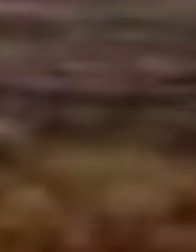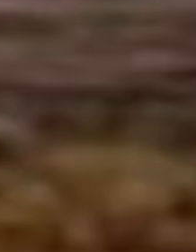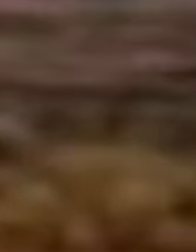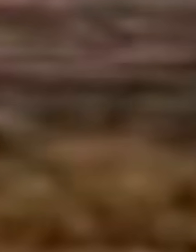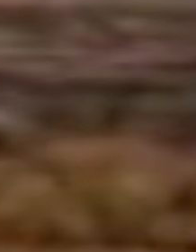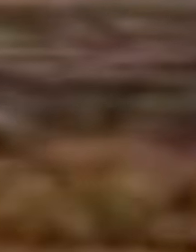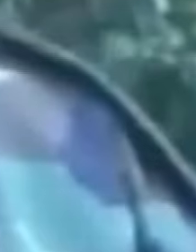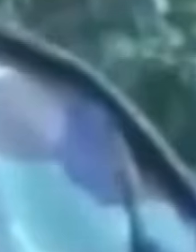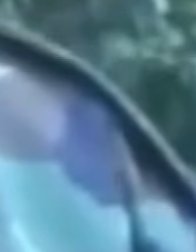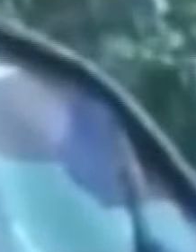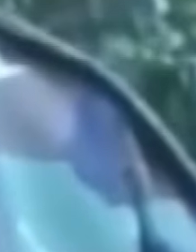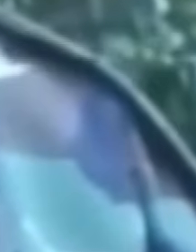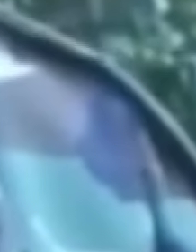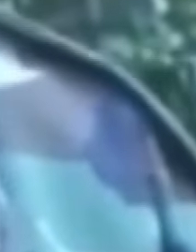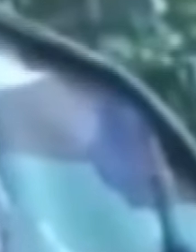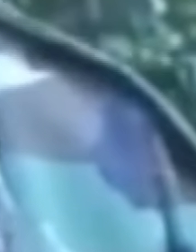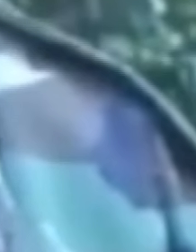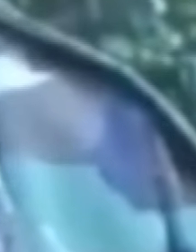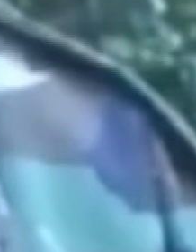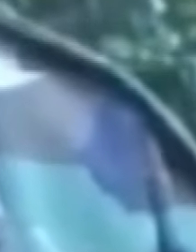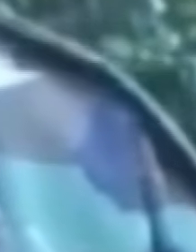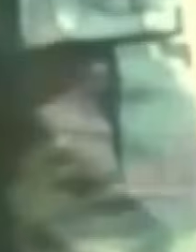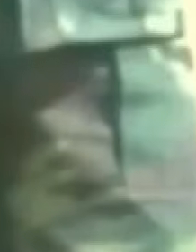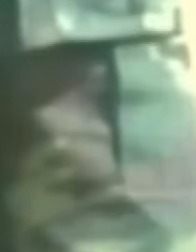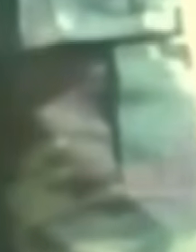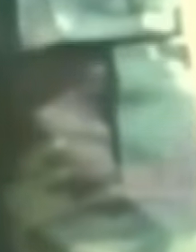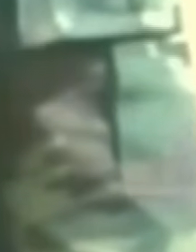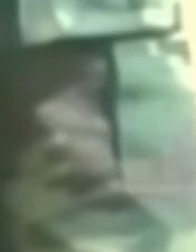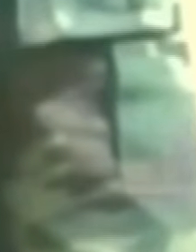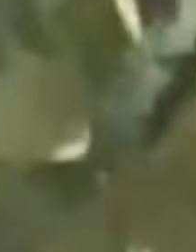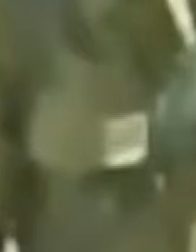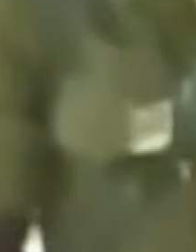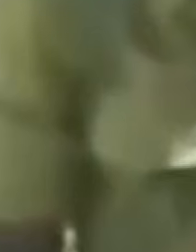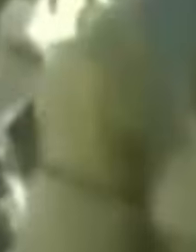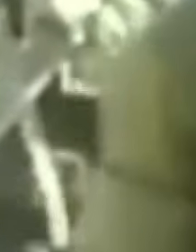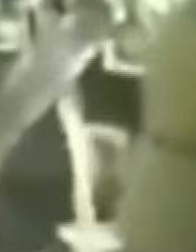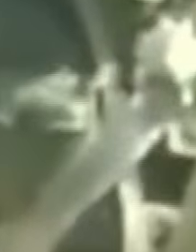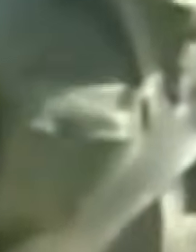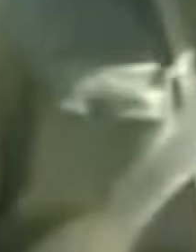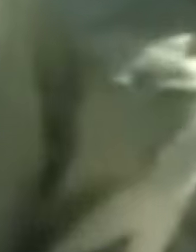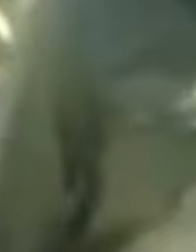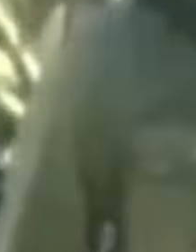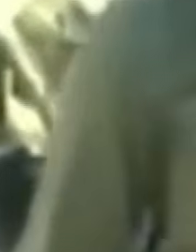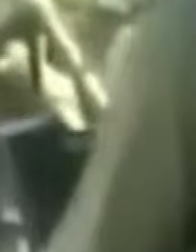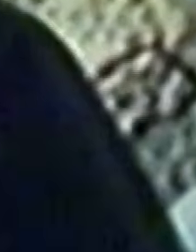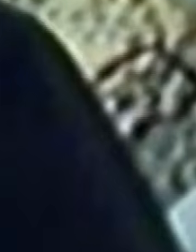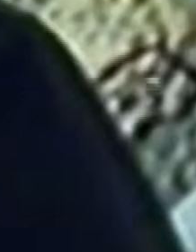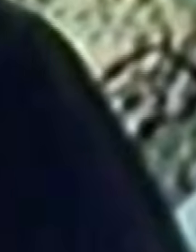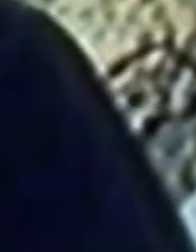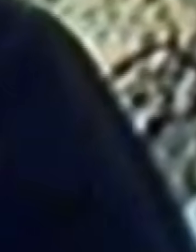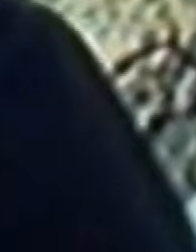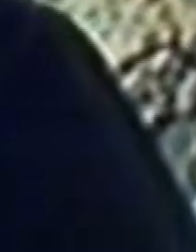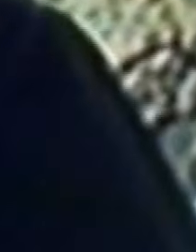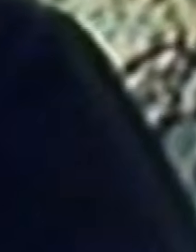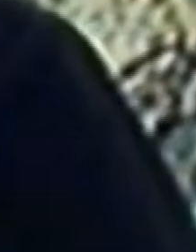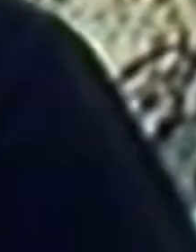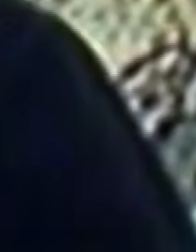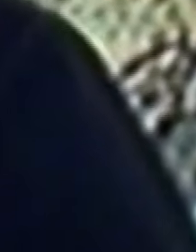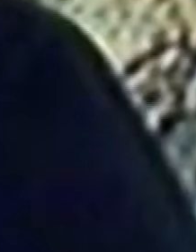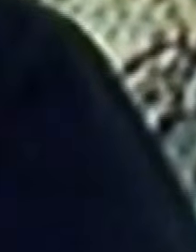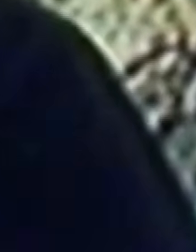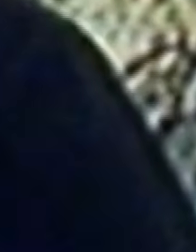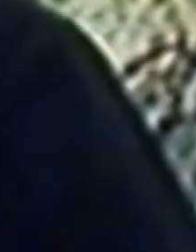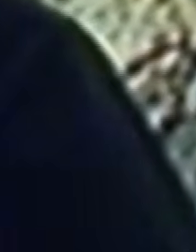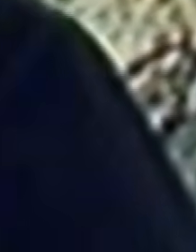Namibia. Sema Nujoma kwa fika matapo kita kwa ita ukapono kwa jopla na tati. People of Namibia, like all other people in the